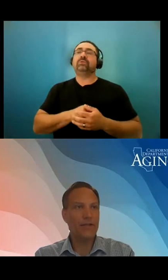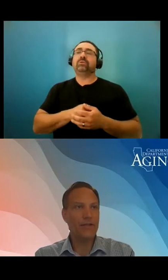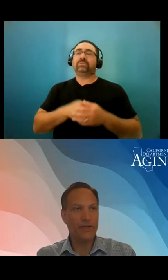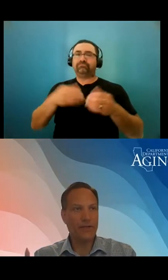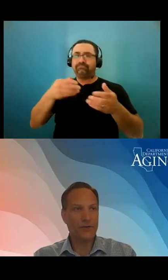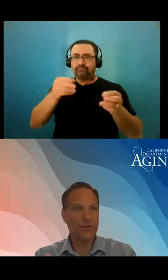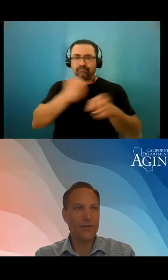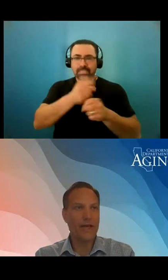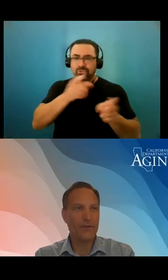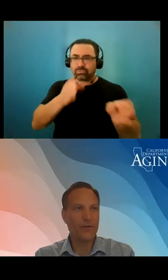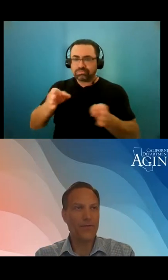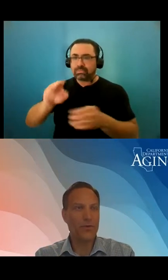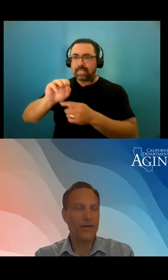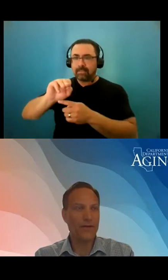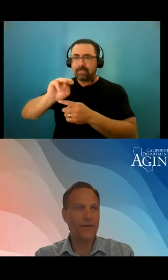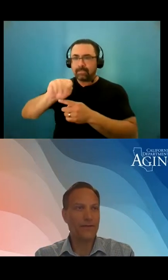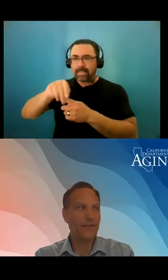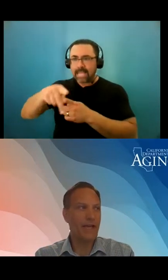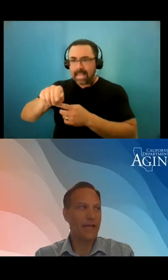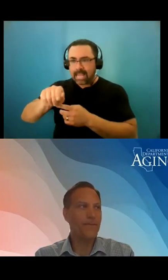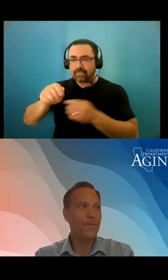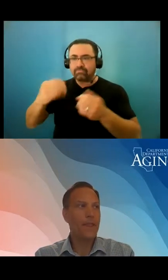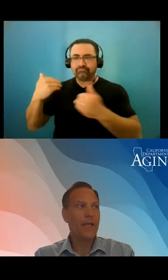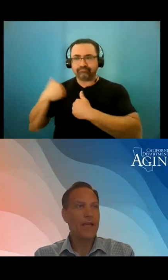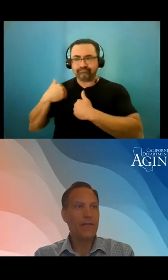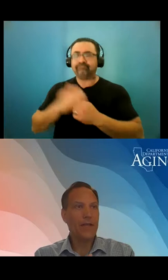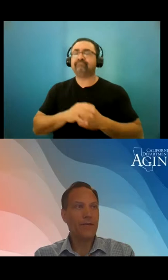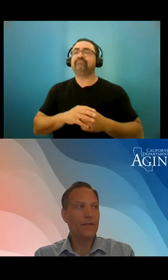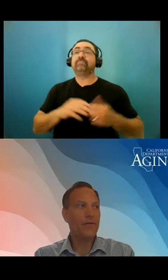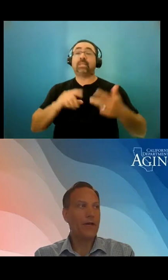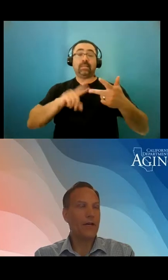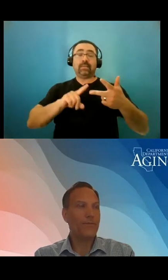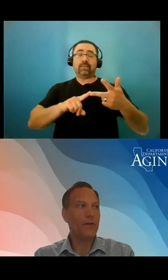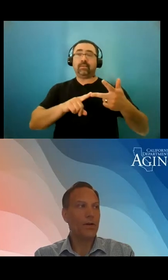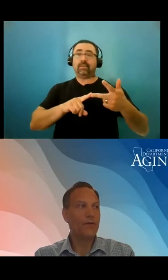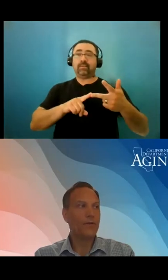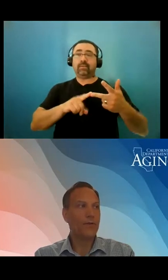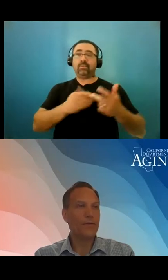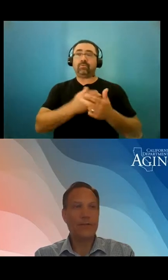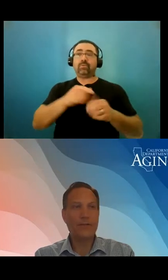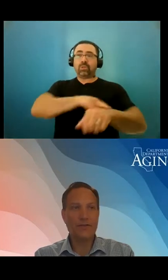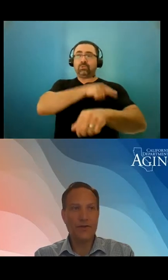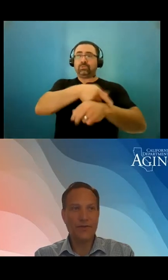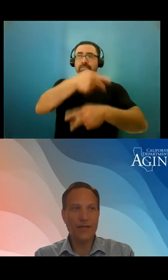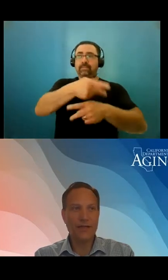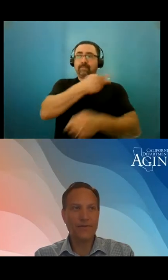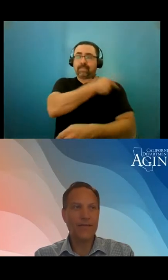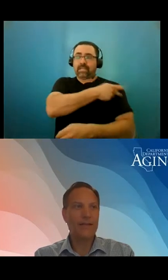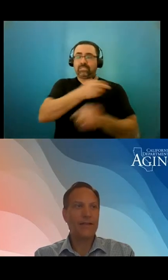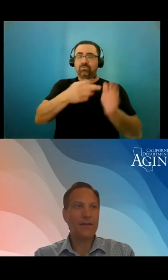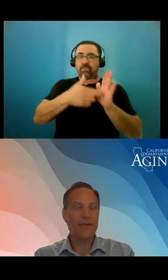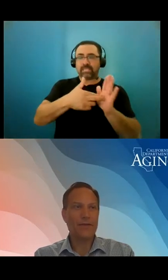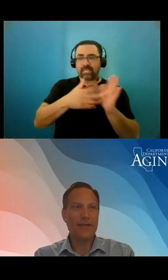for Aging that we don't currently have a home for in CDA, and then the new Long-Term Care Patient